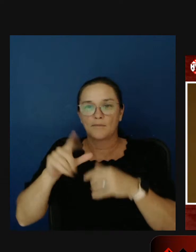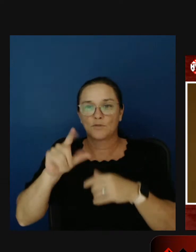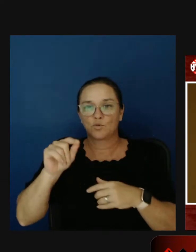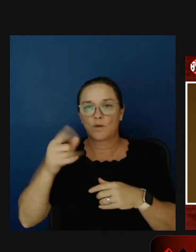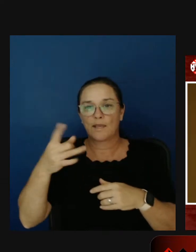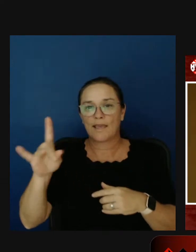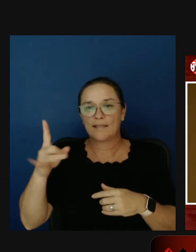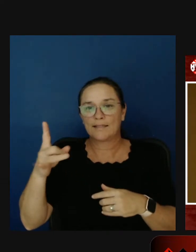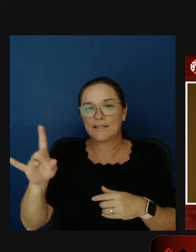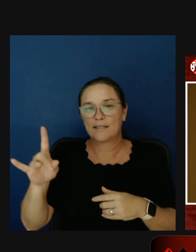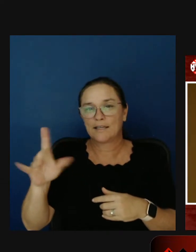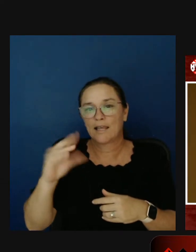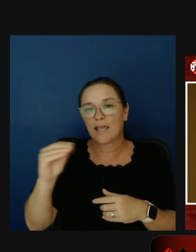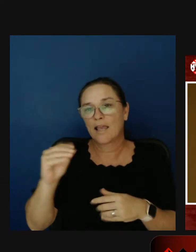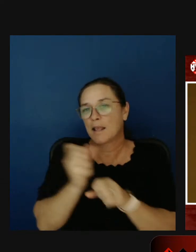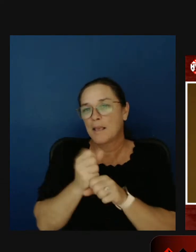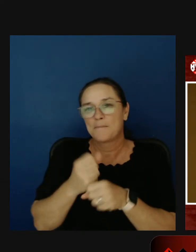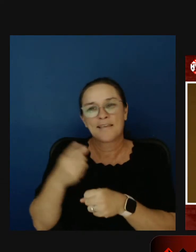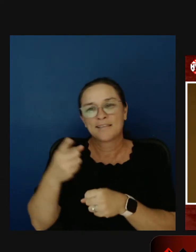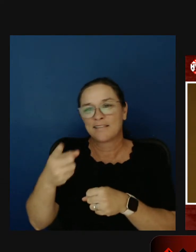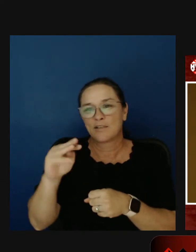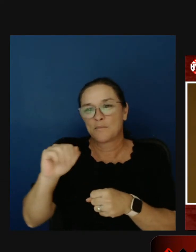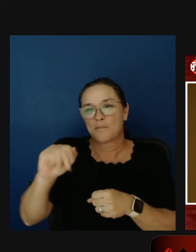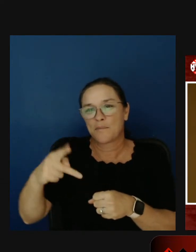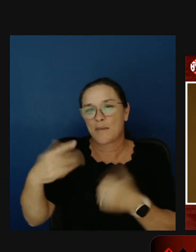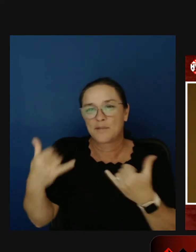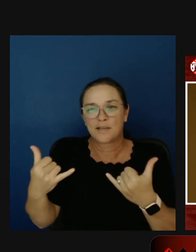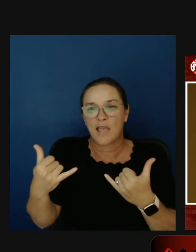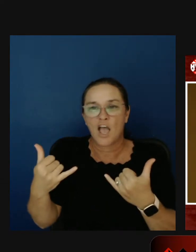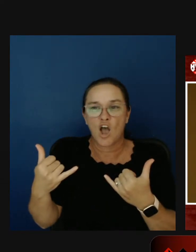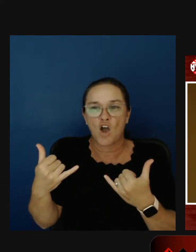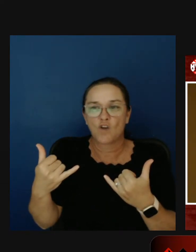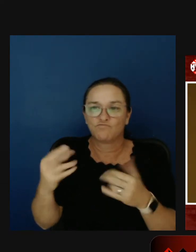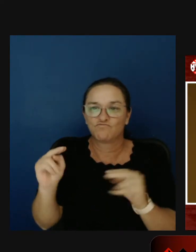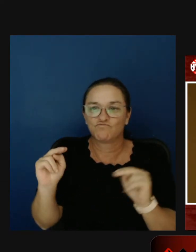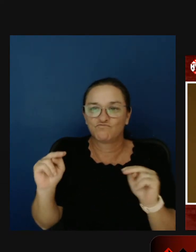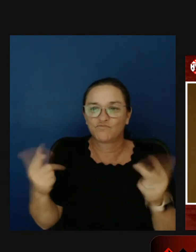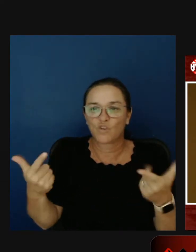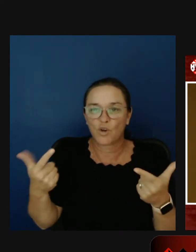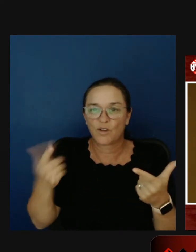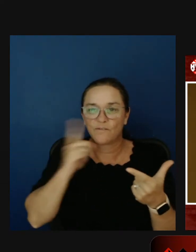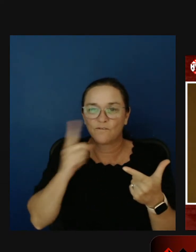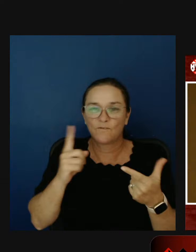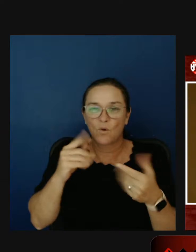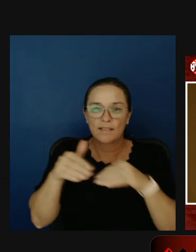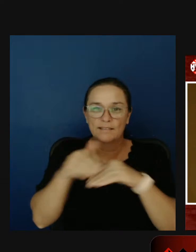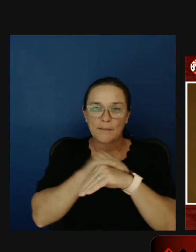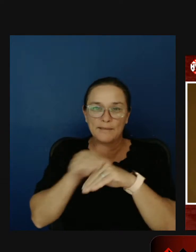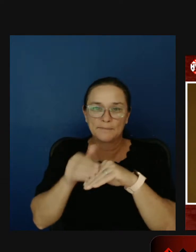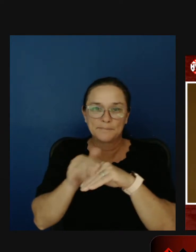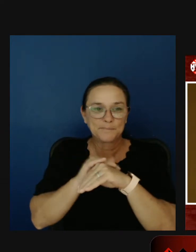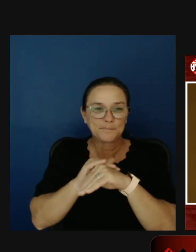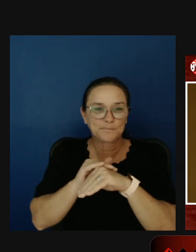and kind of makes this map now a little bit obsolete for the summit region.